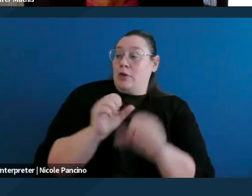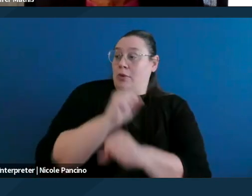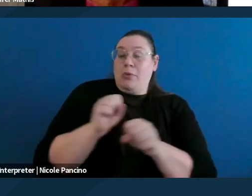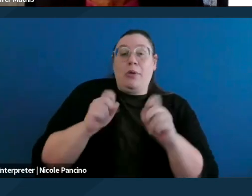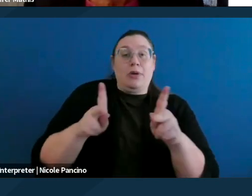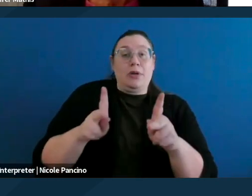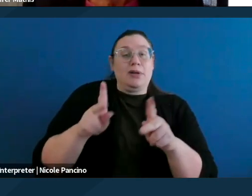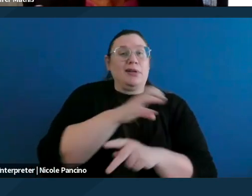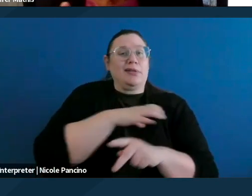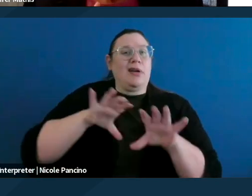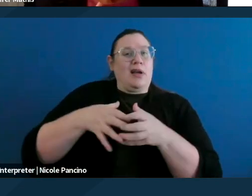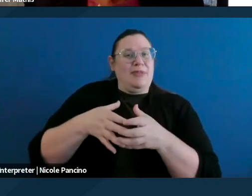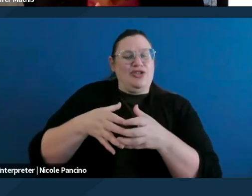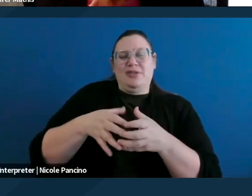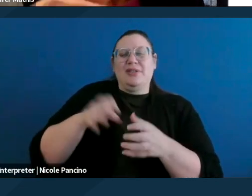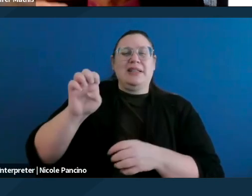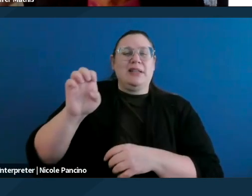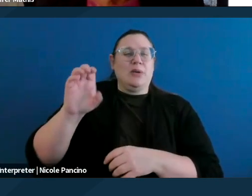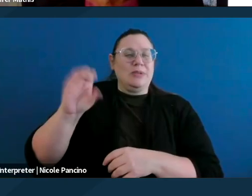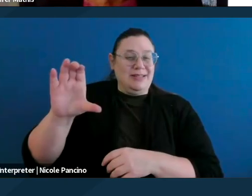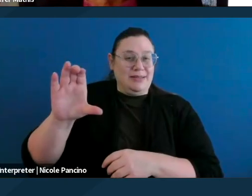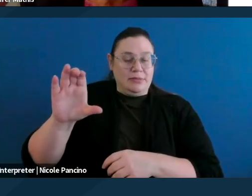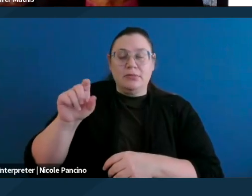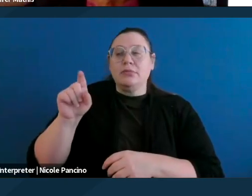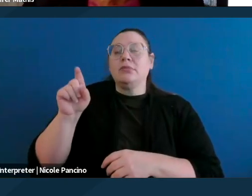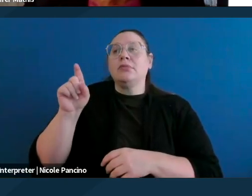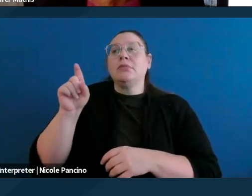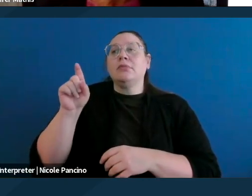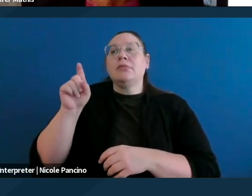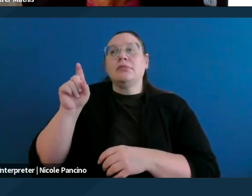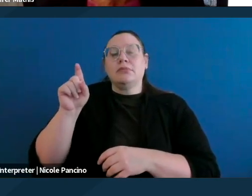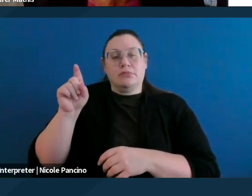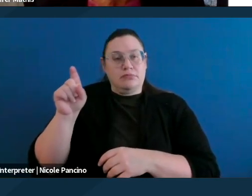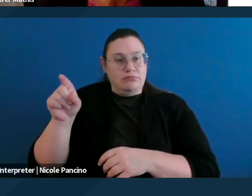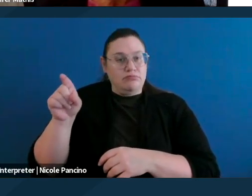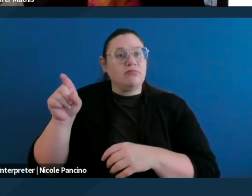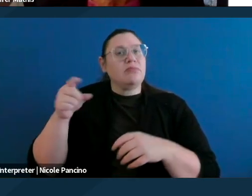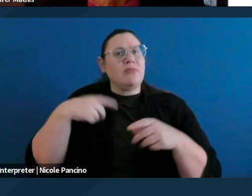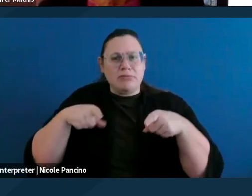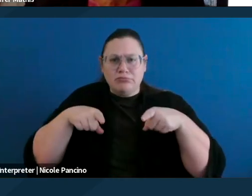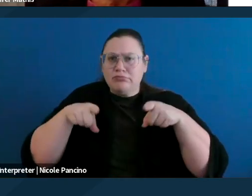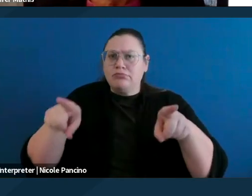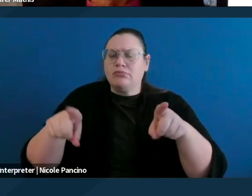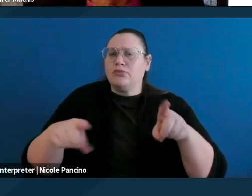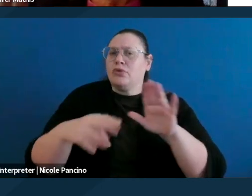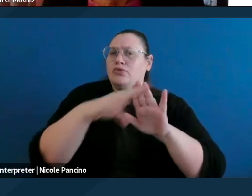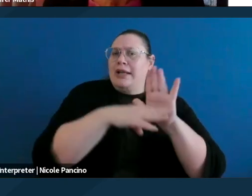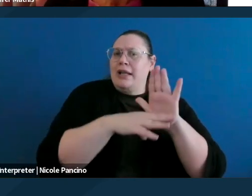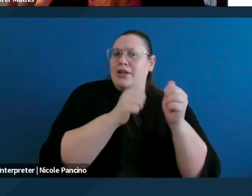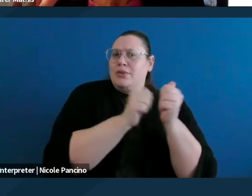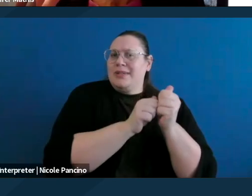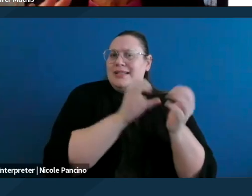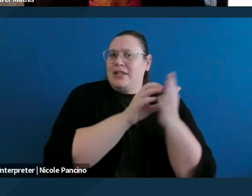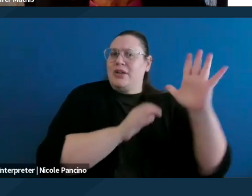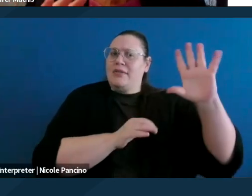Commission, or EEOC, has issued parallel regulations under Section 501 of